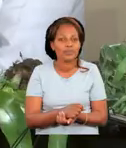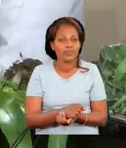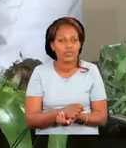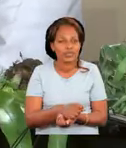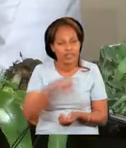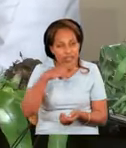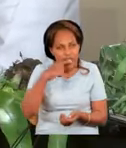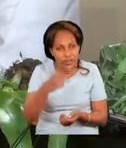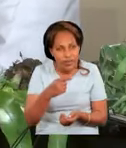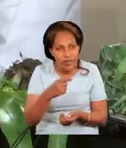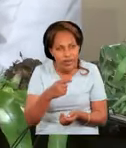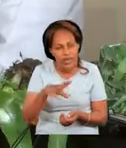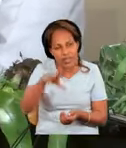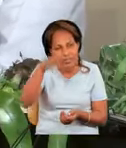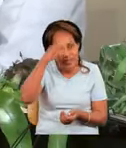Let me tell you what I learned in the classroom.